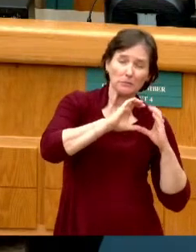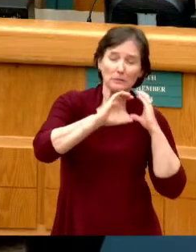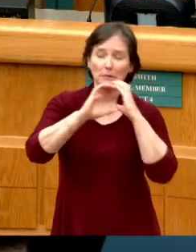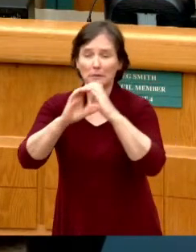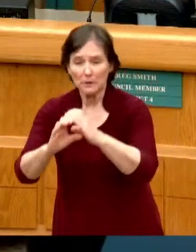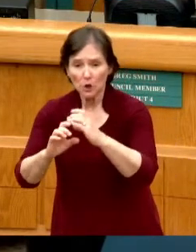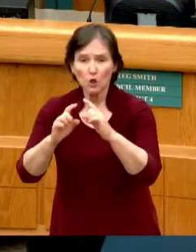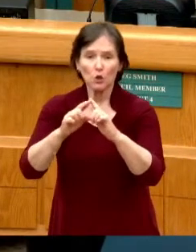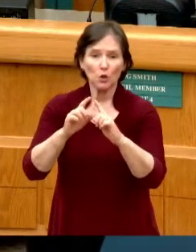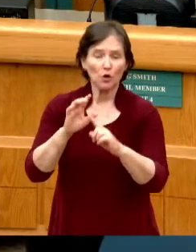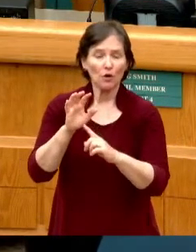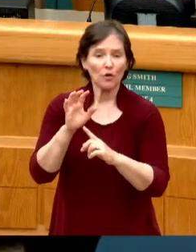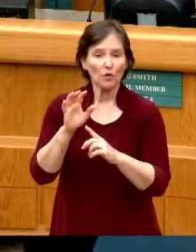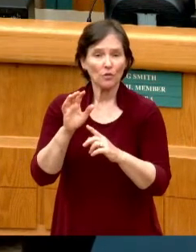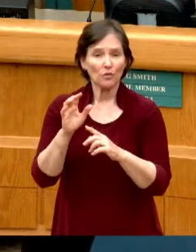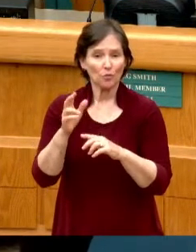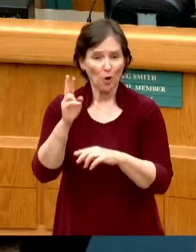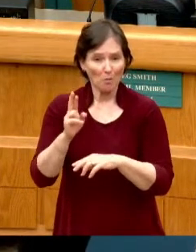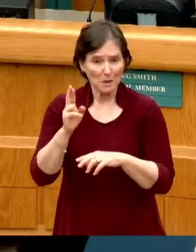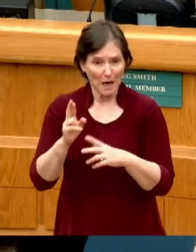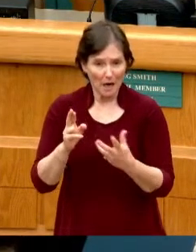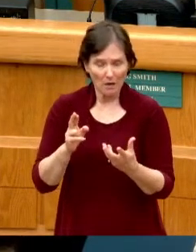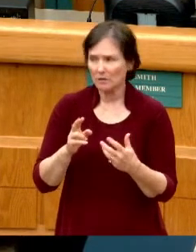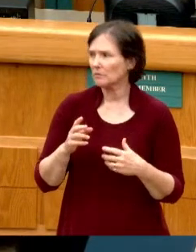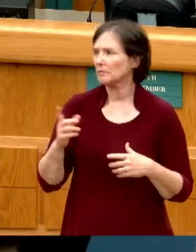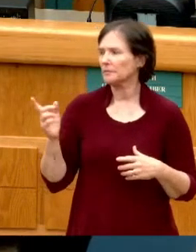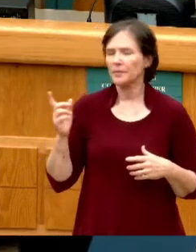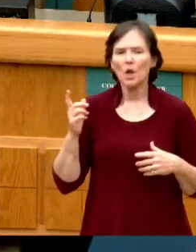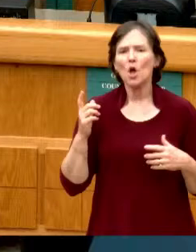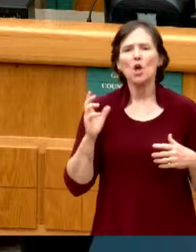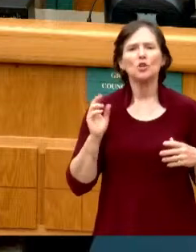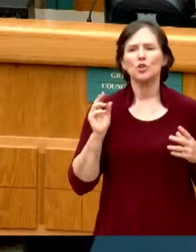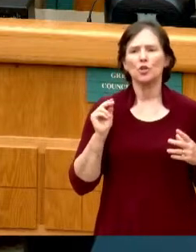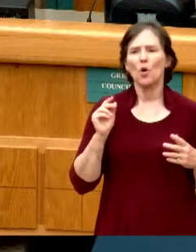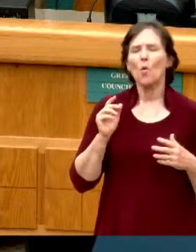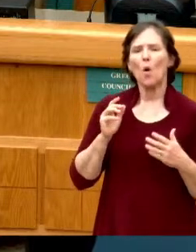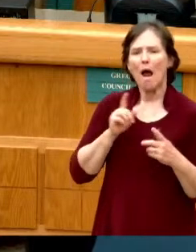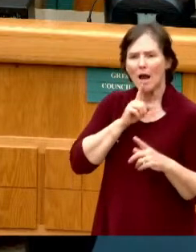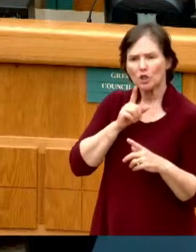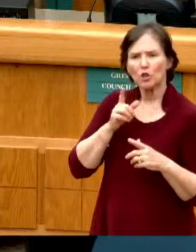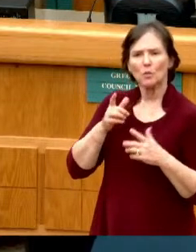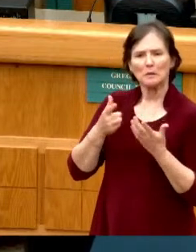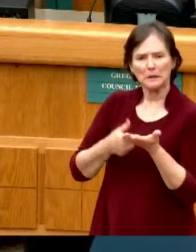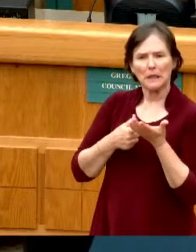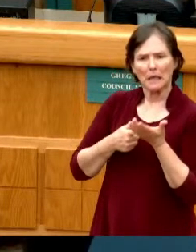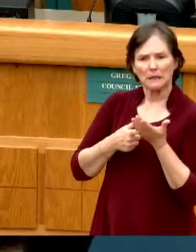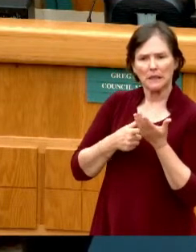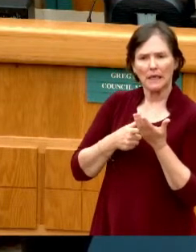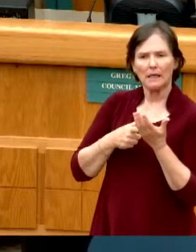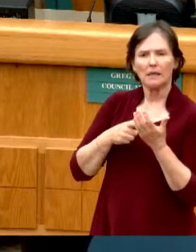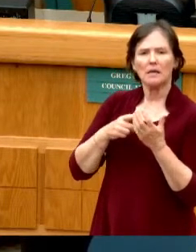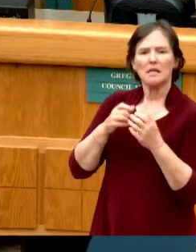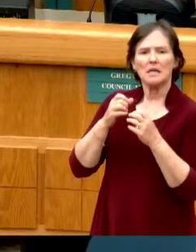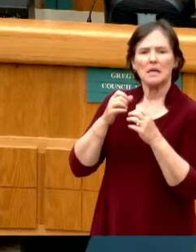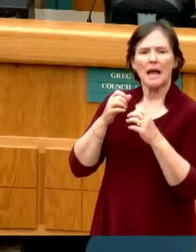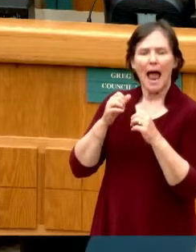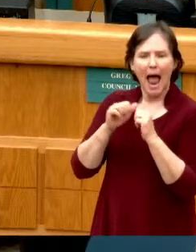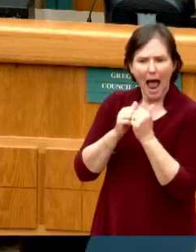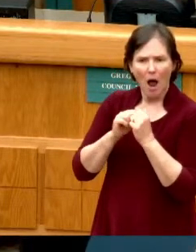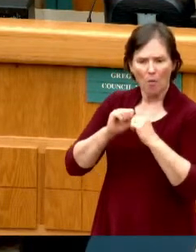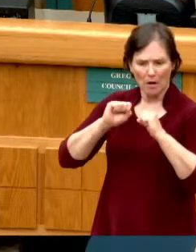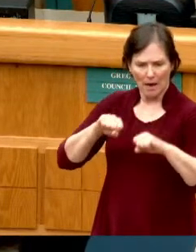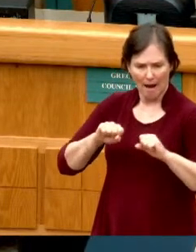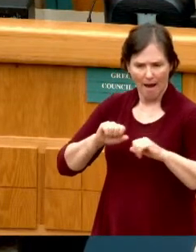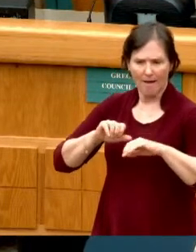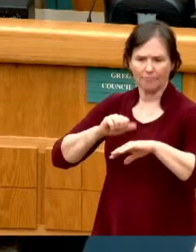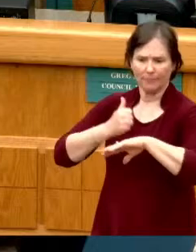actually discussing what the logistics would be for something that could address our homebound, because they're seniors, they're homebound,